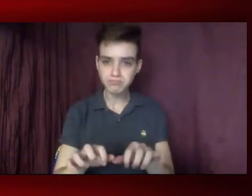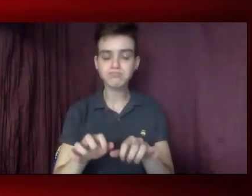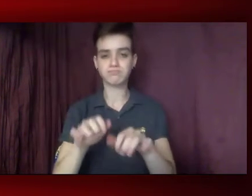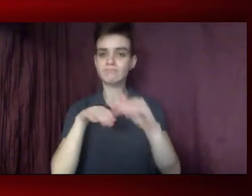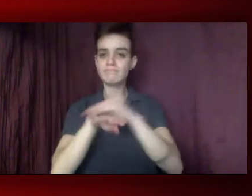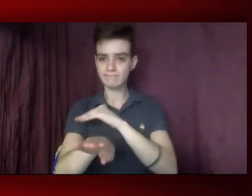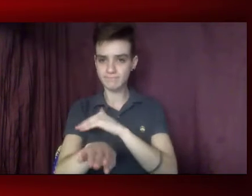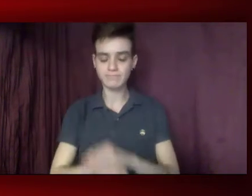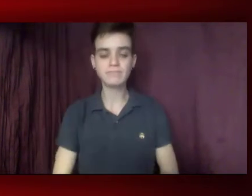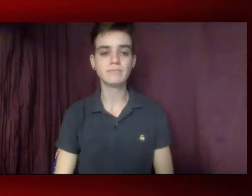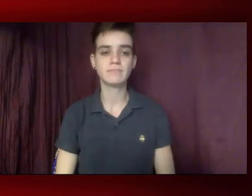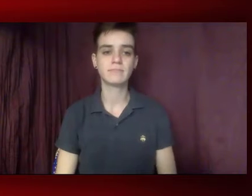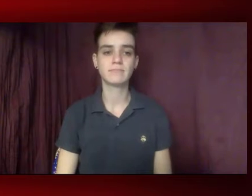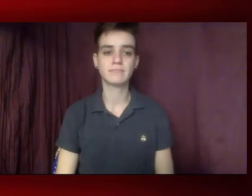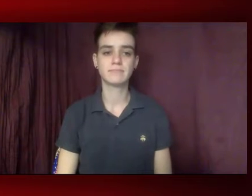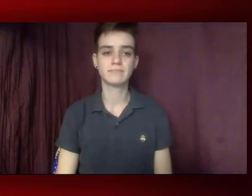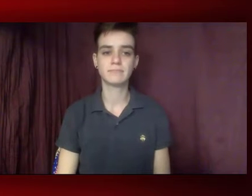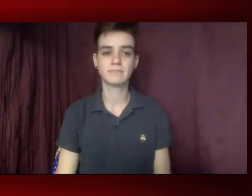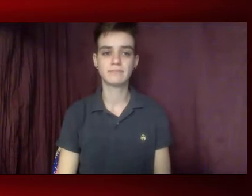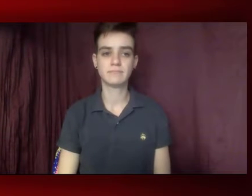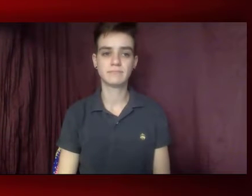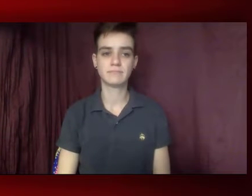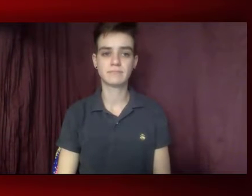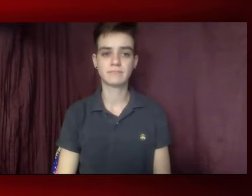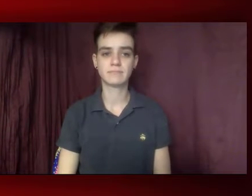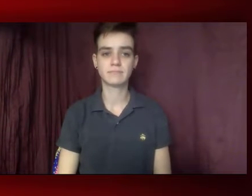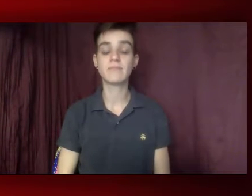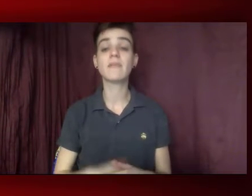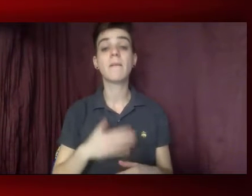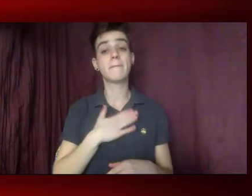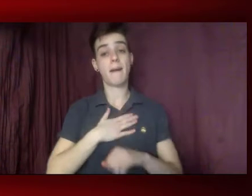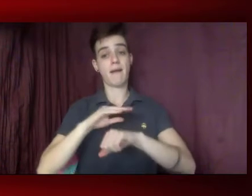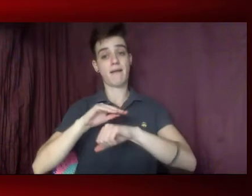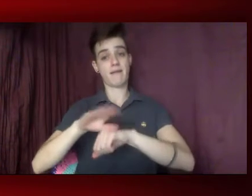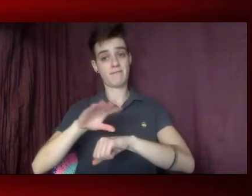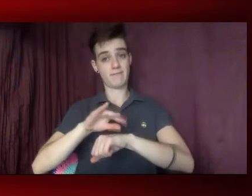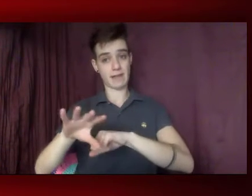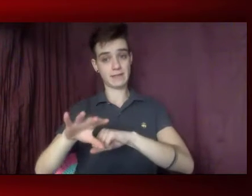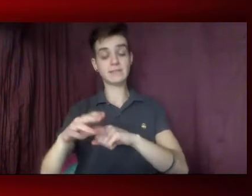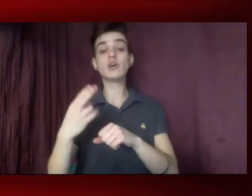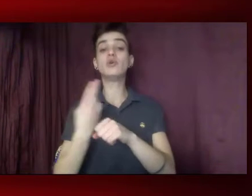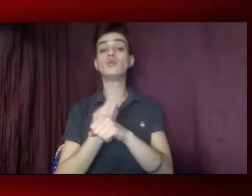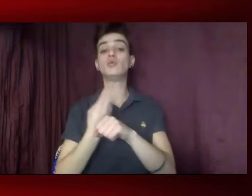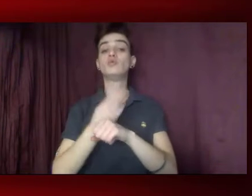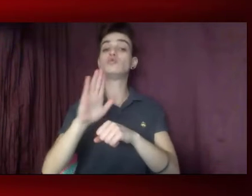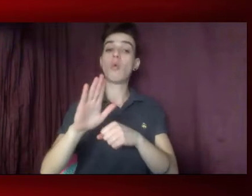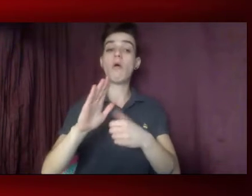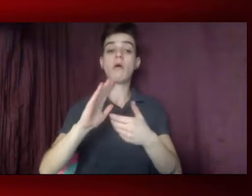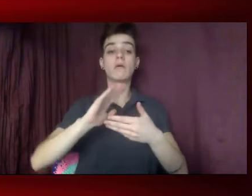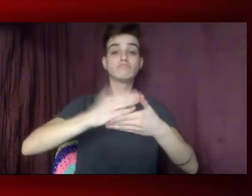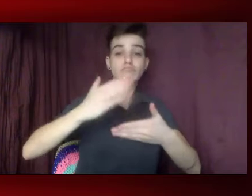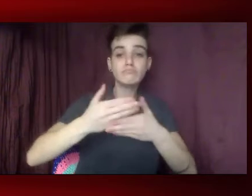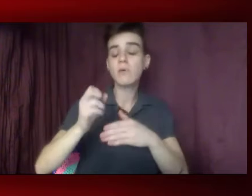website, and now that device will always remember you. My advice, use your desktop or laptop if you have